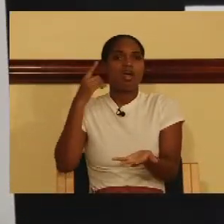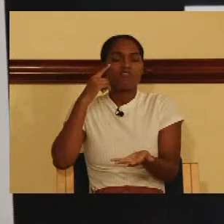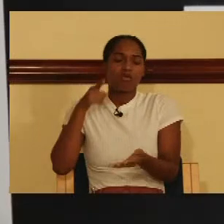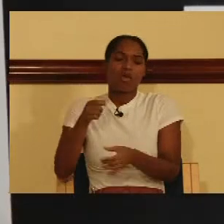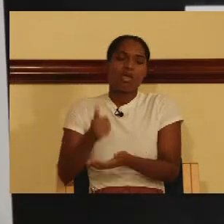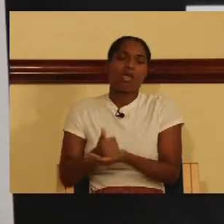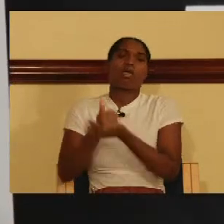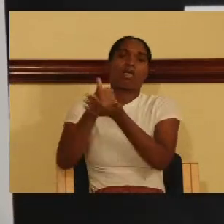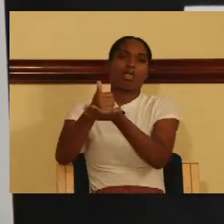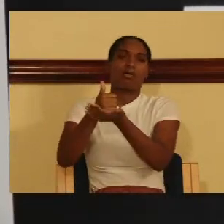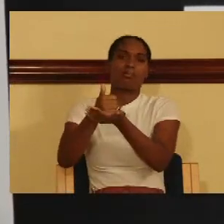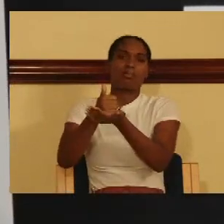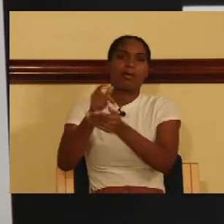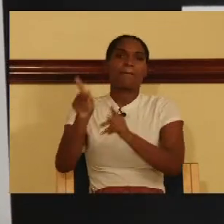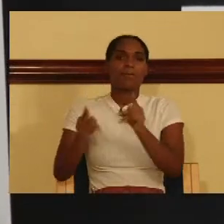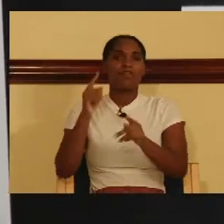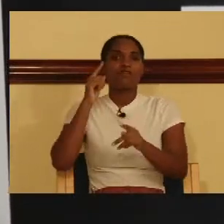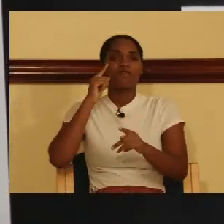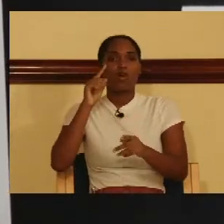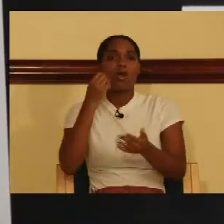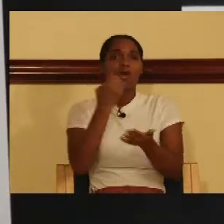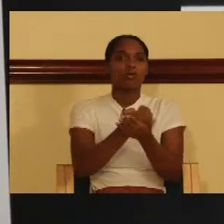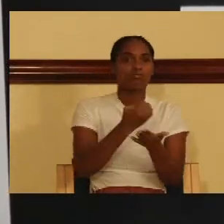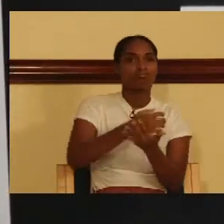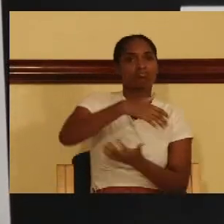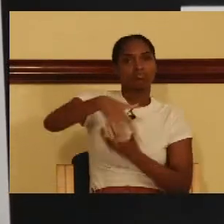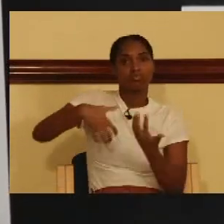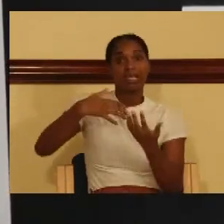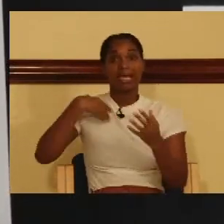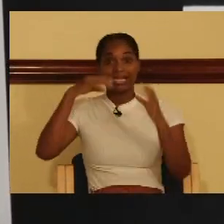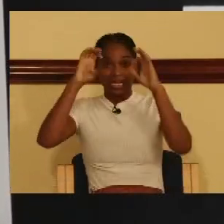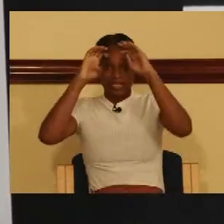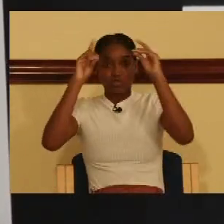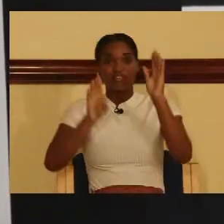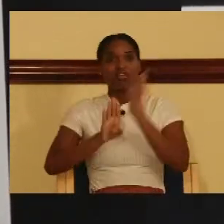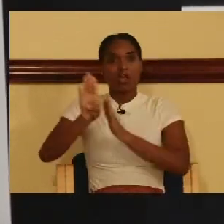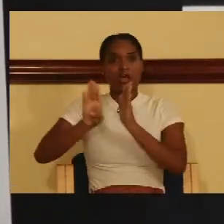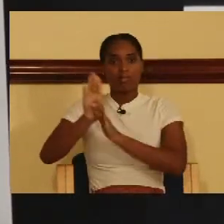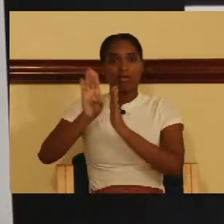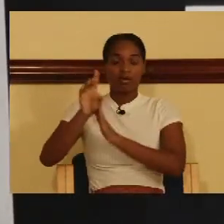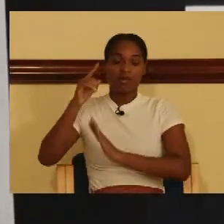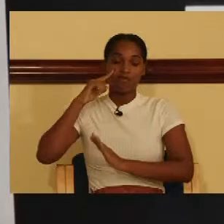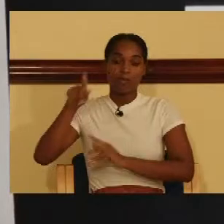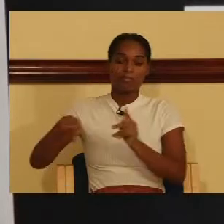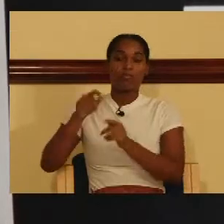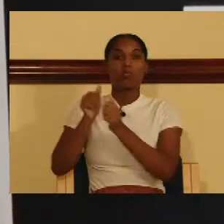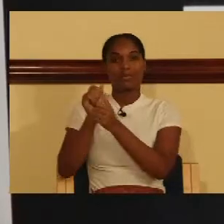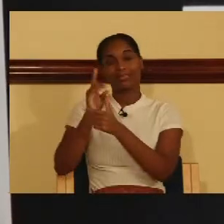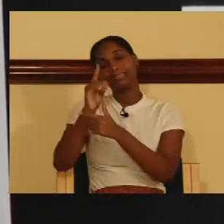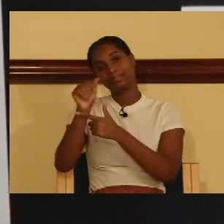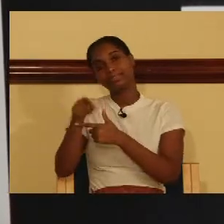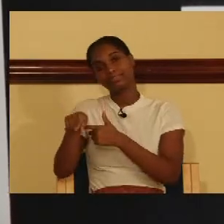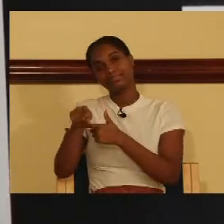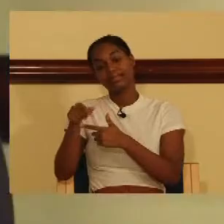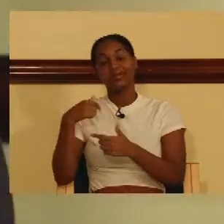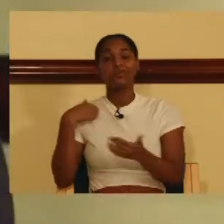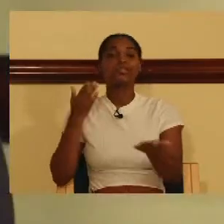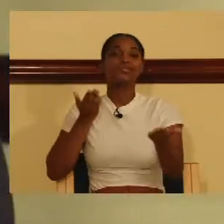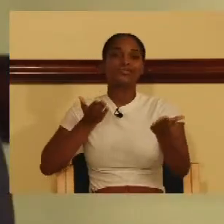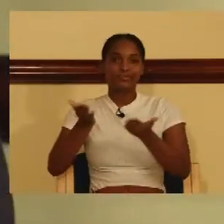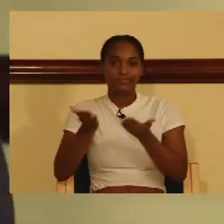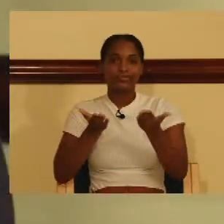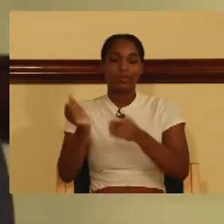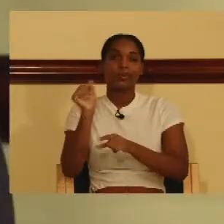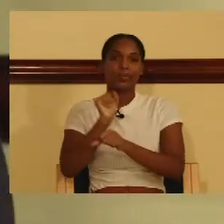facilitates the social, economic, and educational development of persons with disabilities. So we serve persons